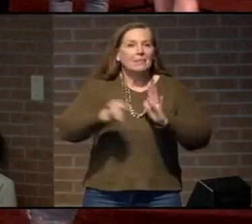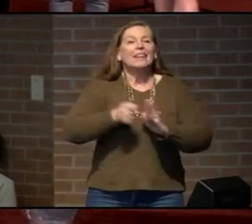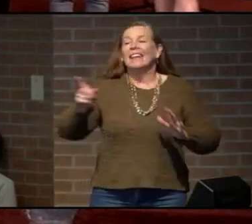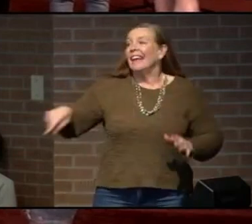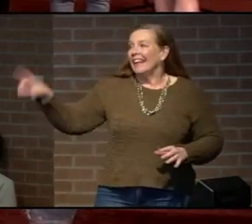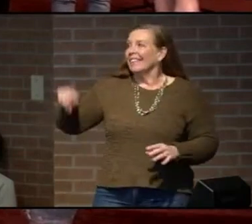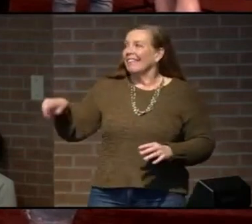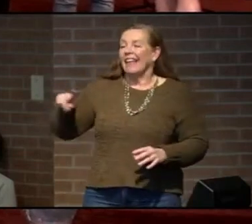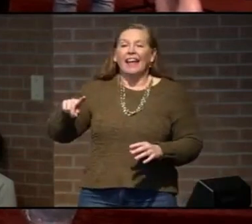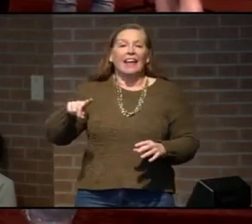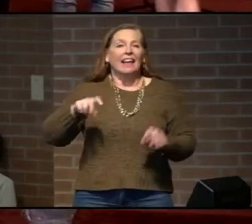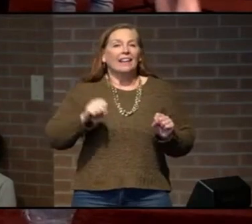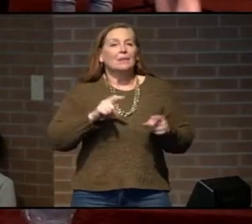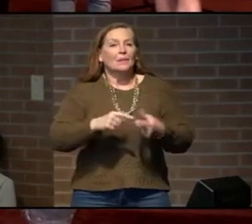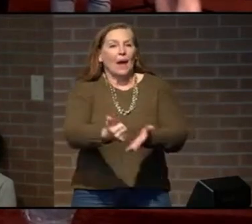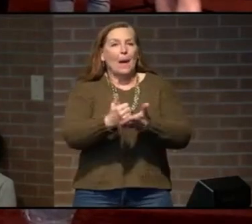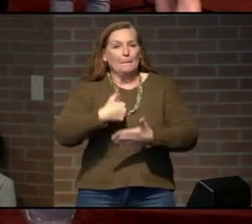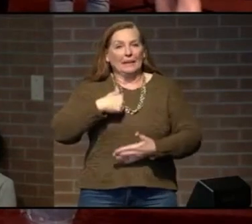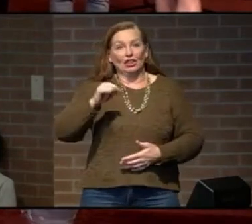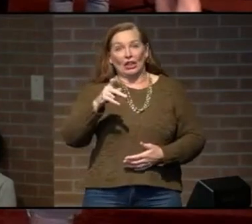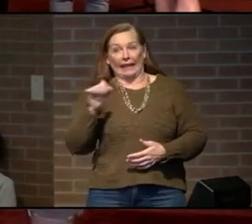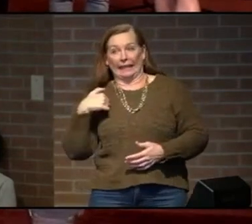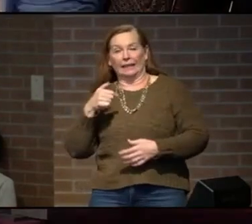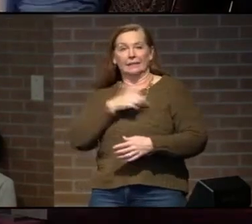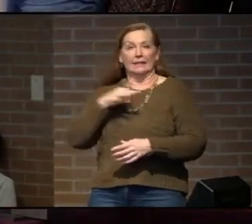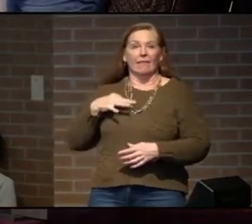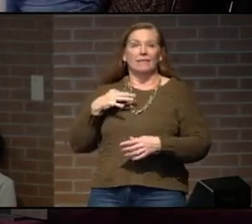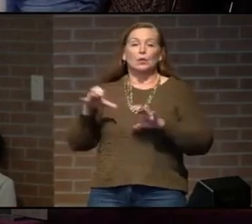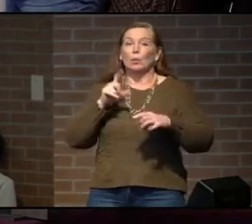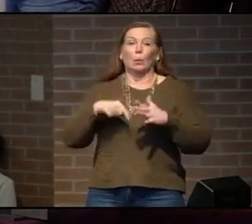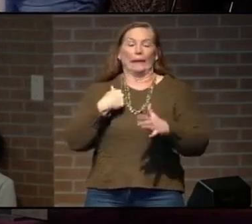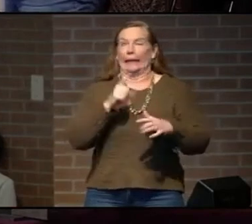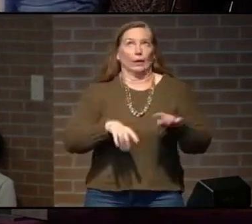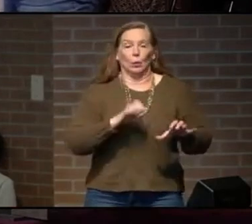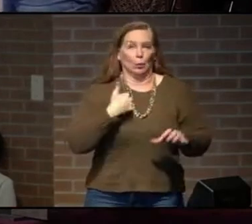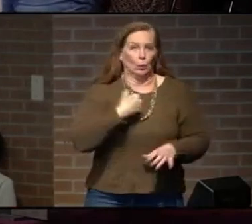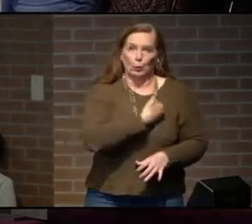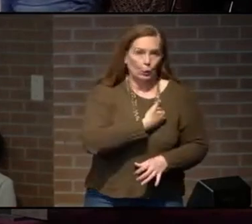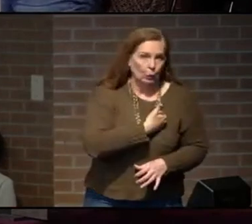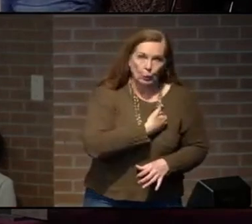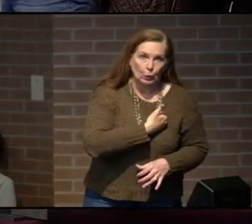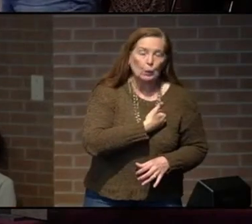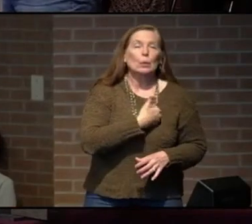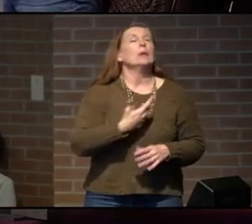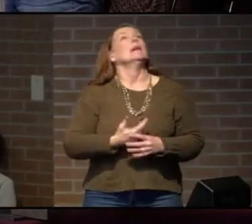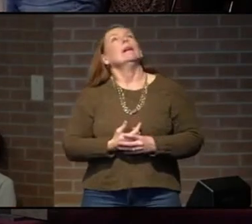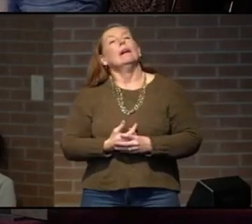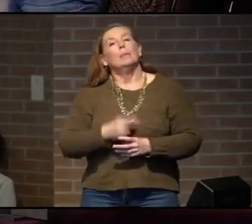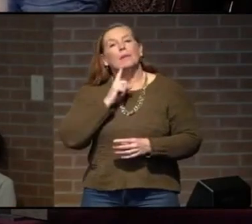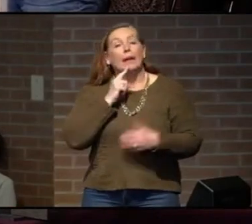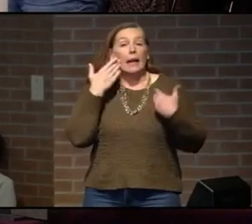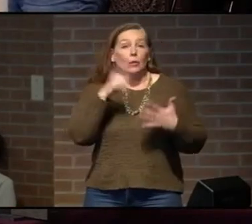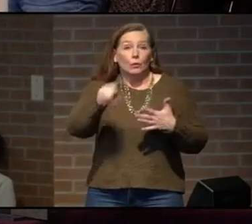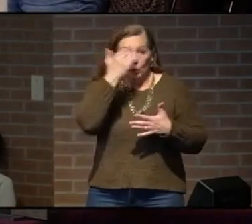to help Jackie and I, who are on staff, do what we could not do on our own. In fact, I don't know if you know